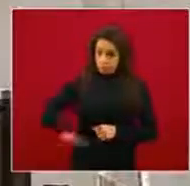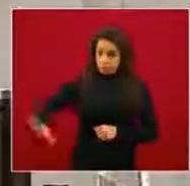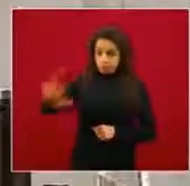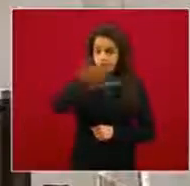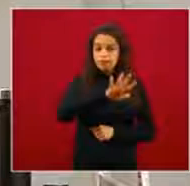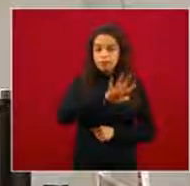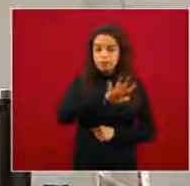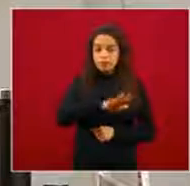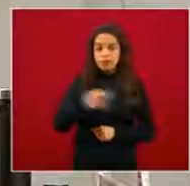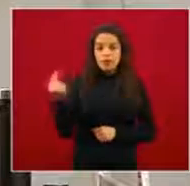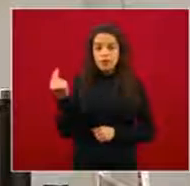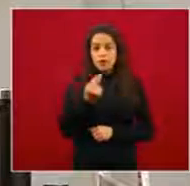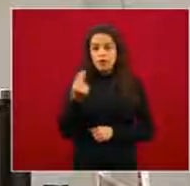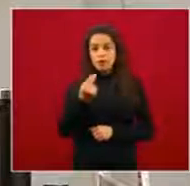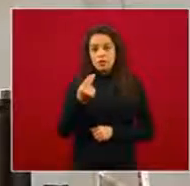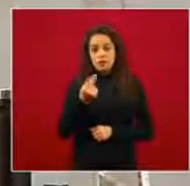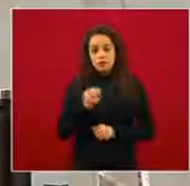health